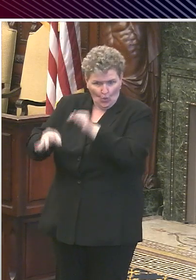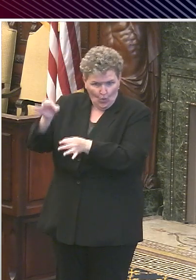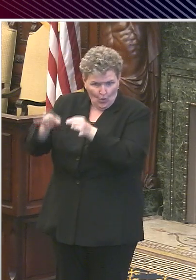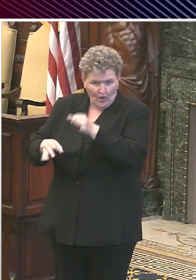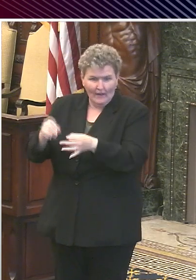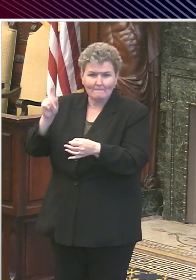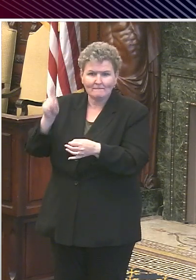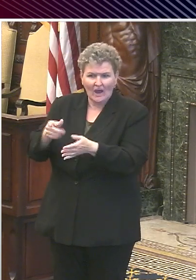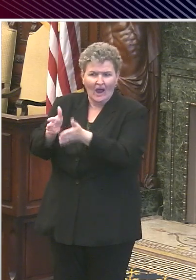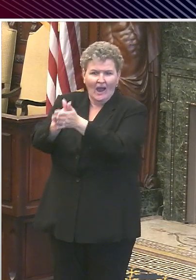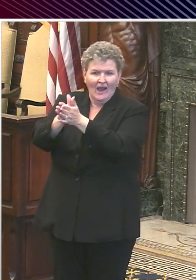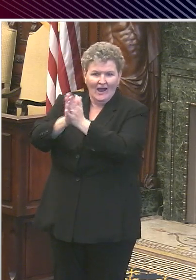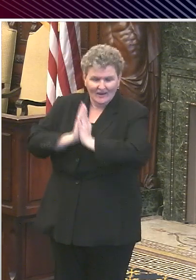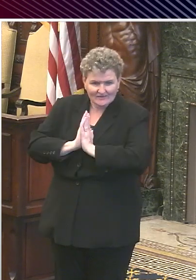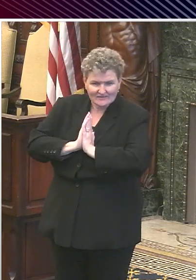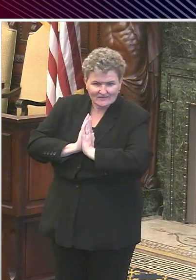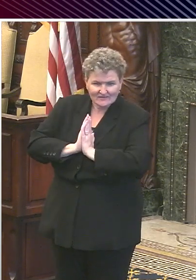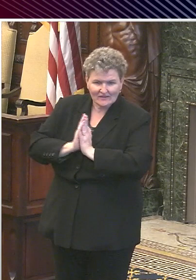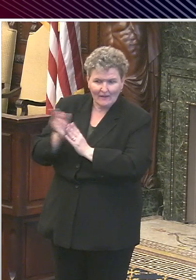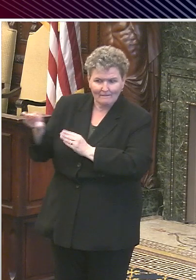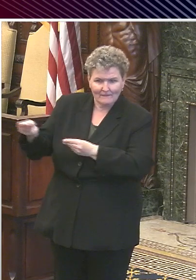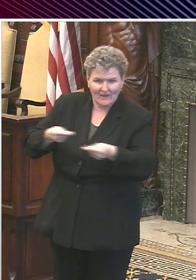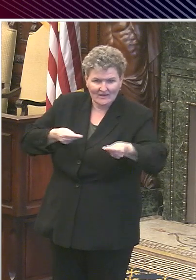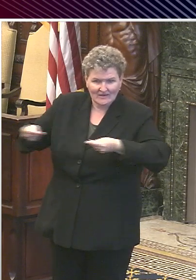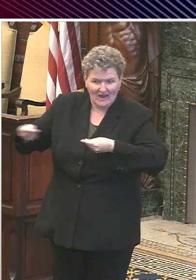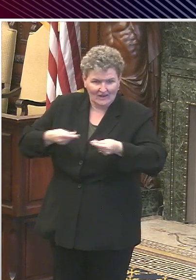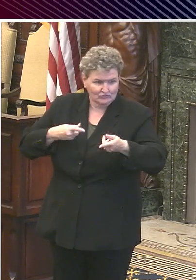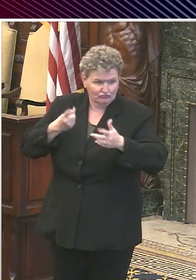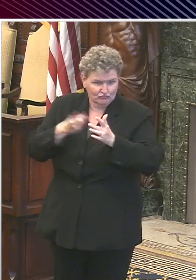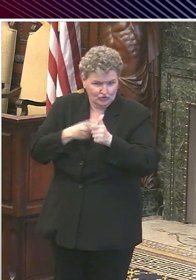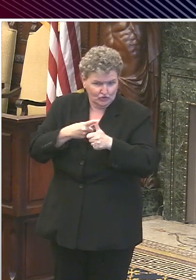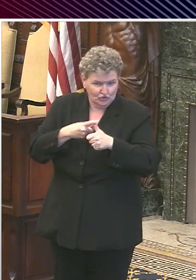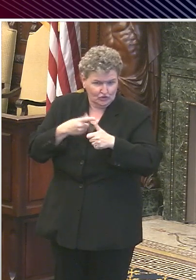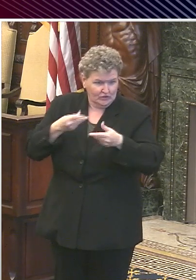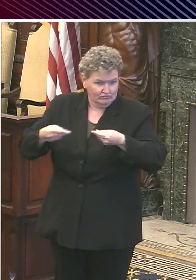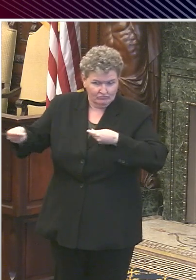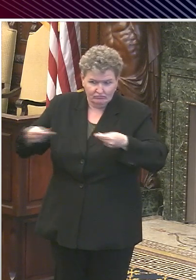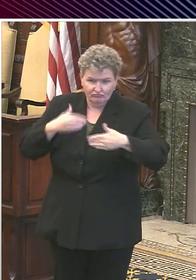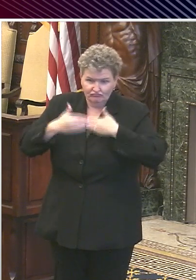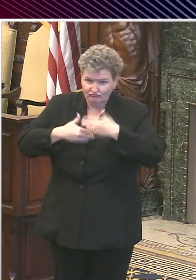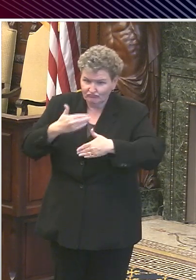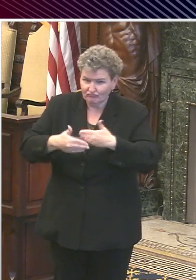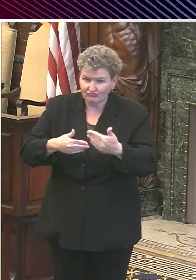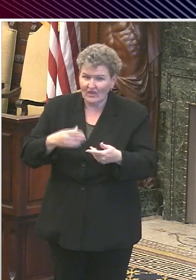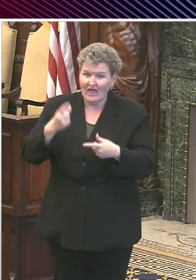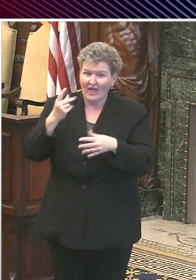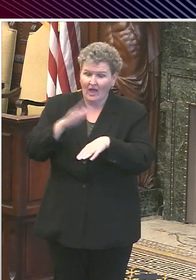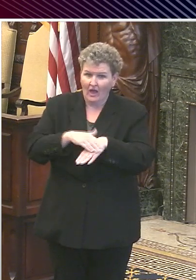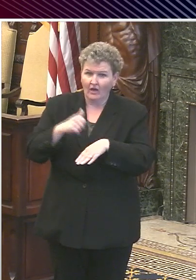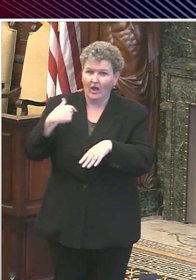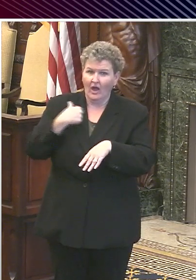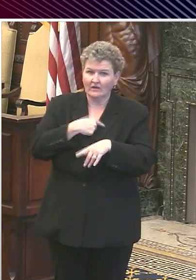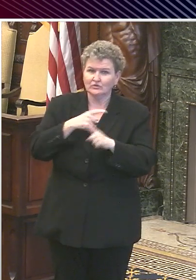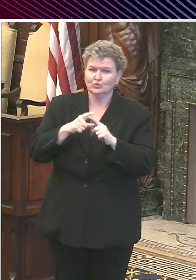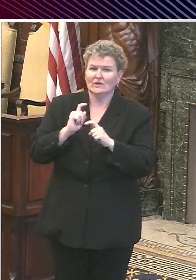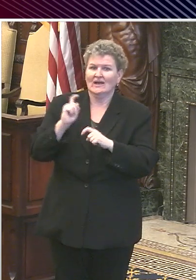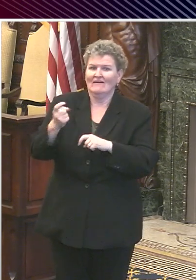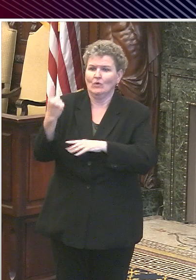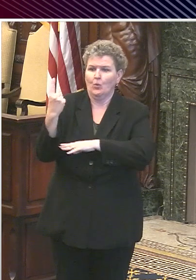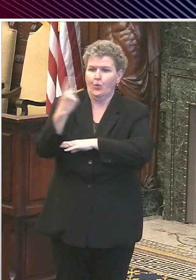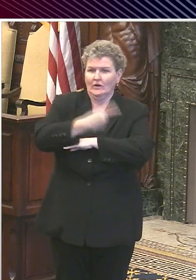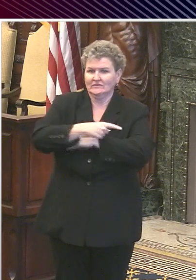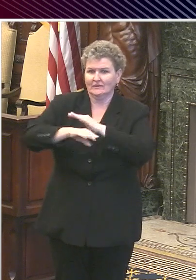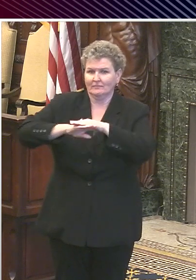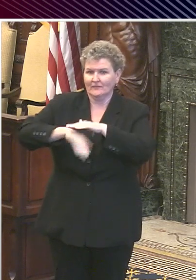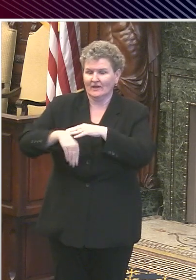request a mediation process, and it's incumbent upon us to schedule that within 30 days.